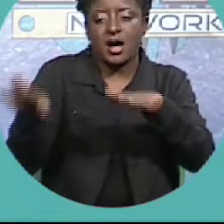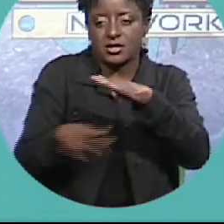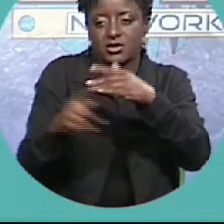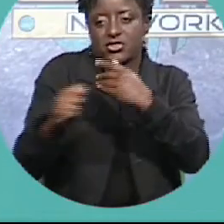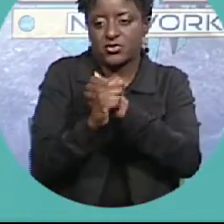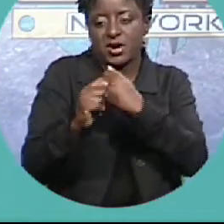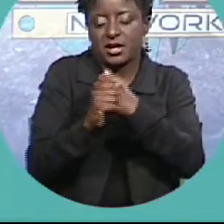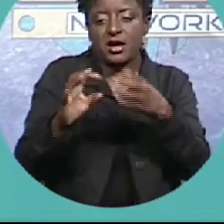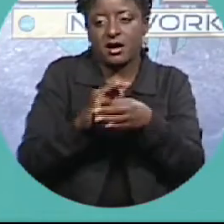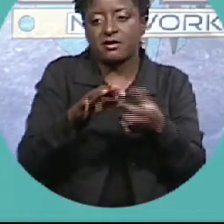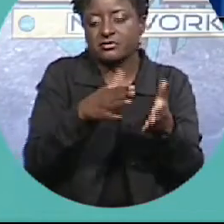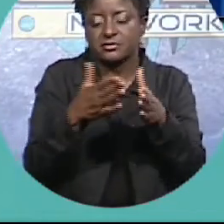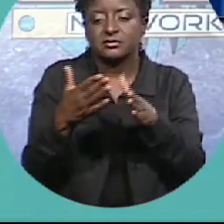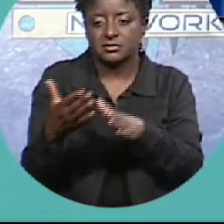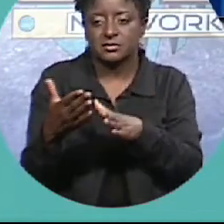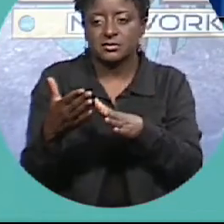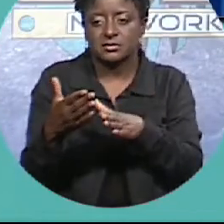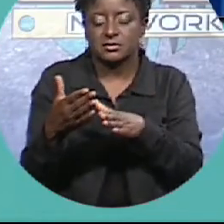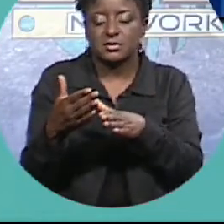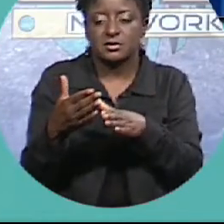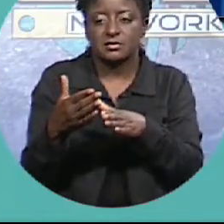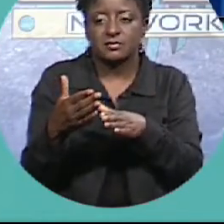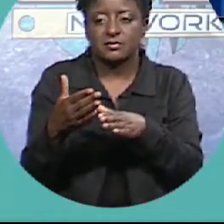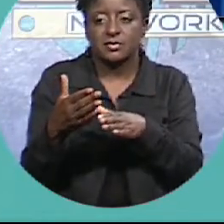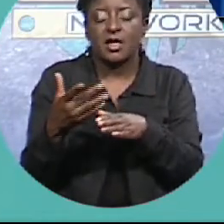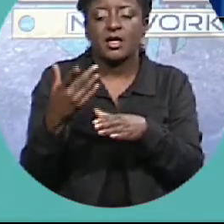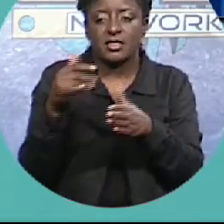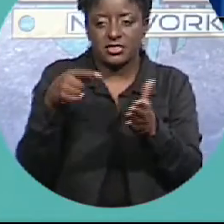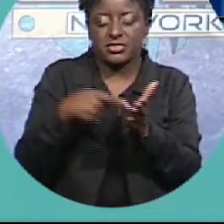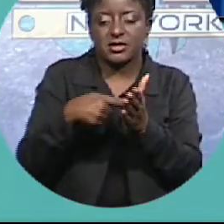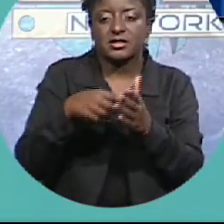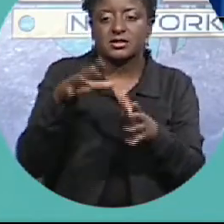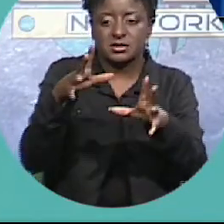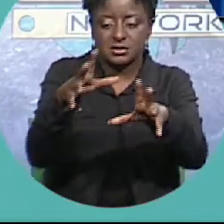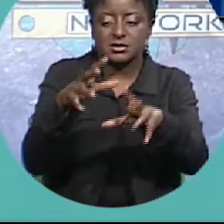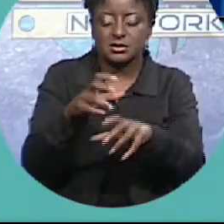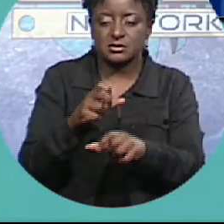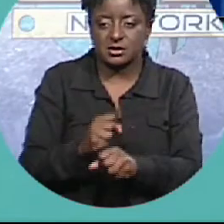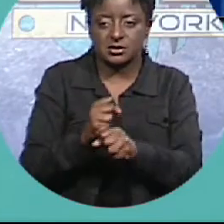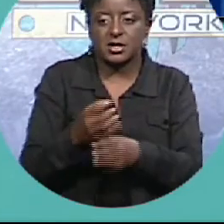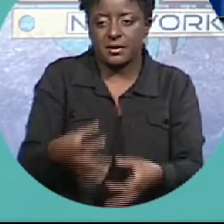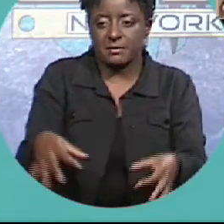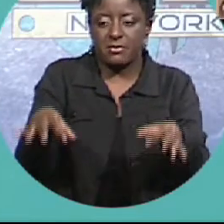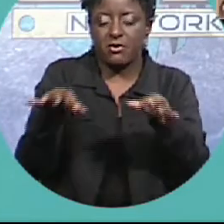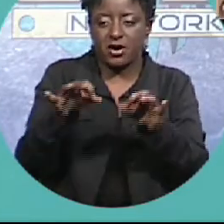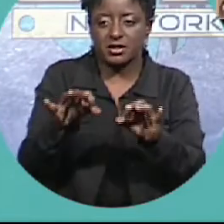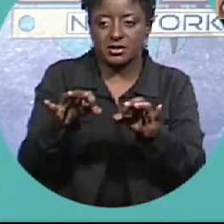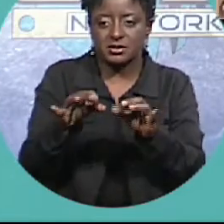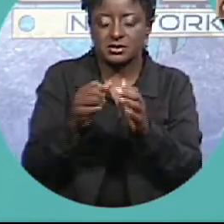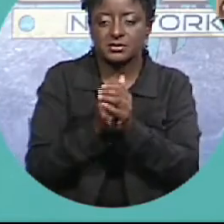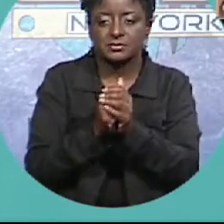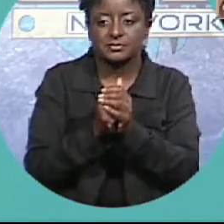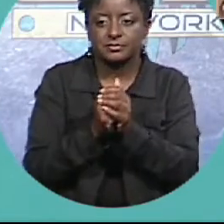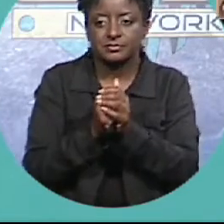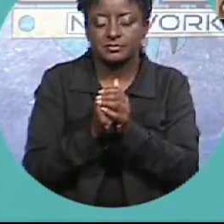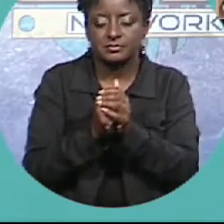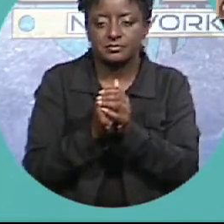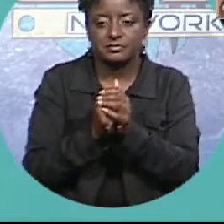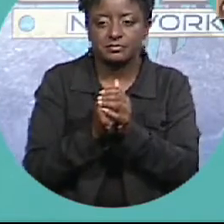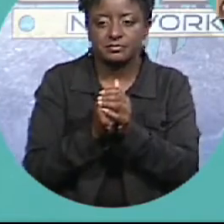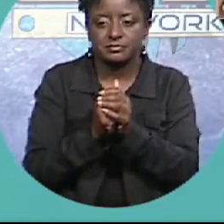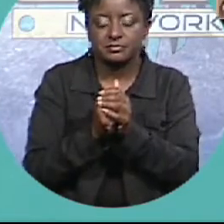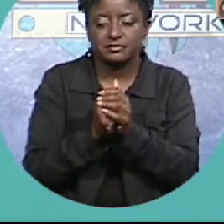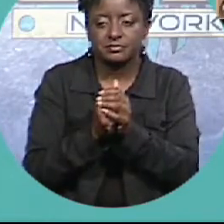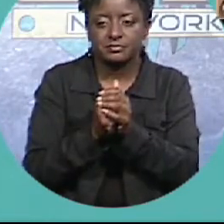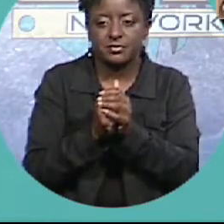Dusseldorf in Germany. Officials consider this seizure to be a very important one. Grant Miller from the Border Forces Endangered